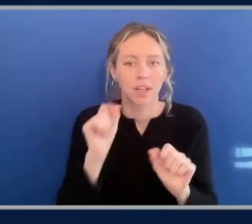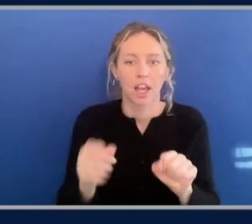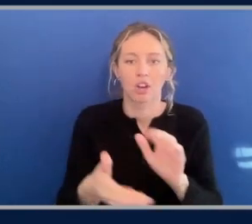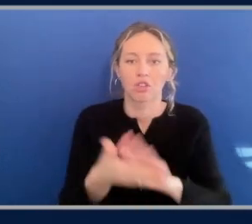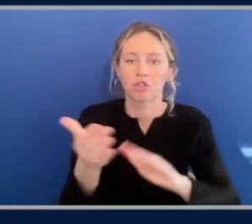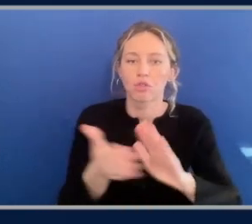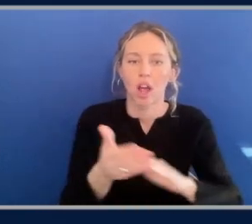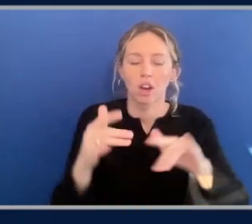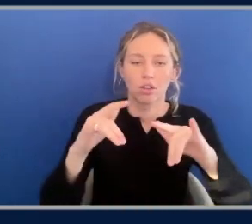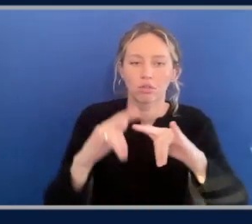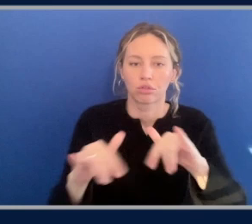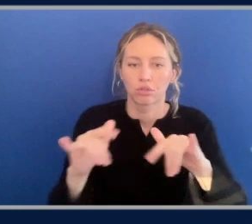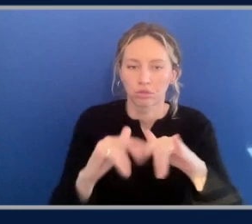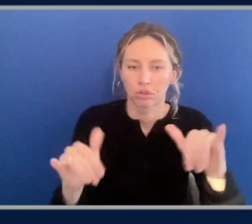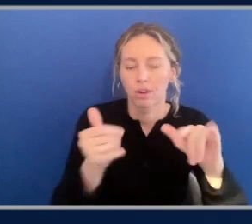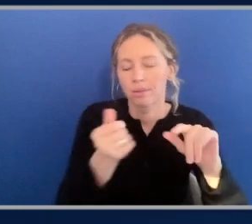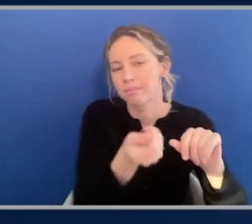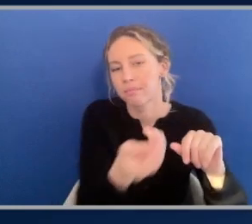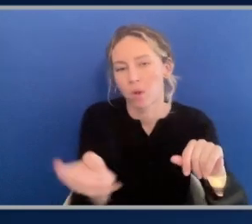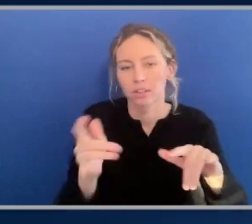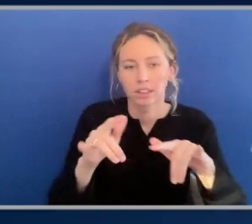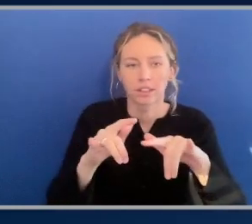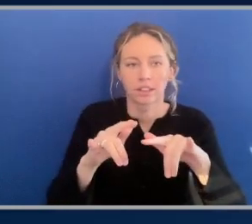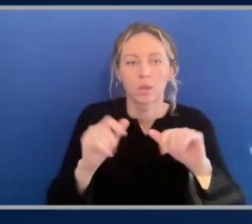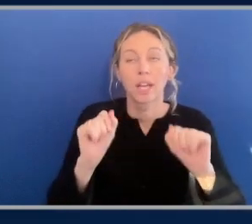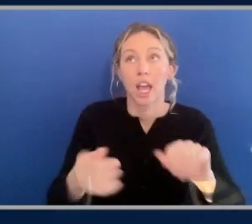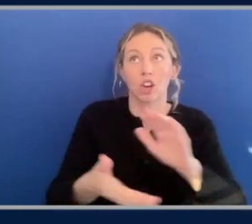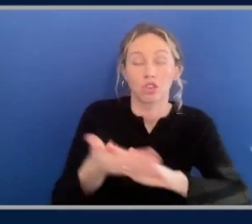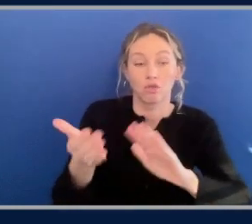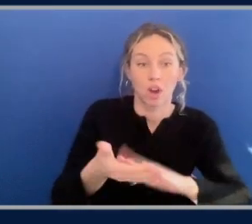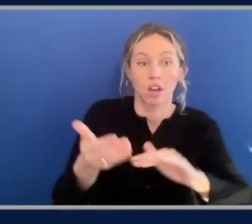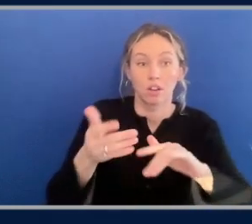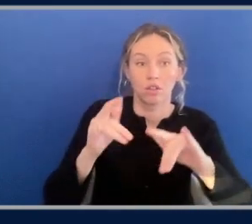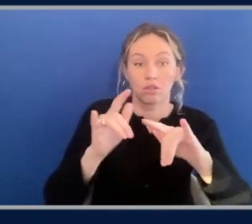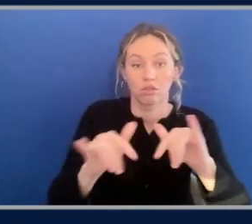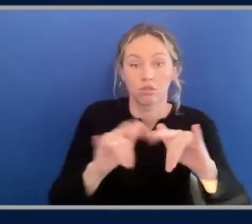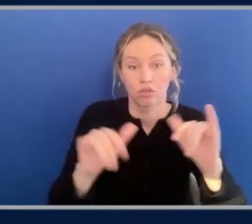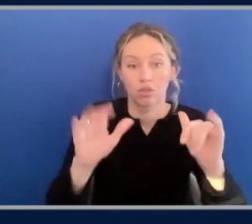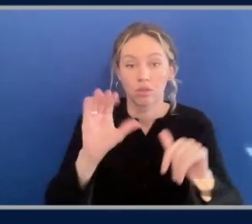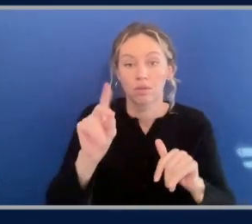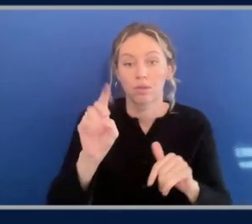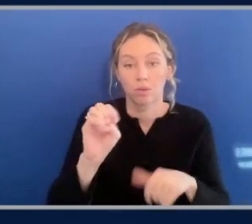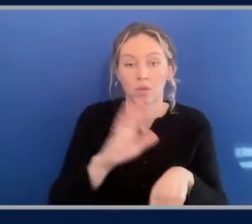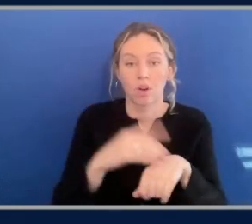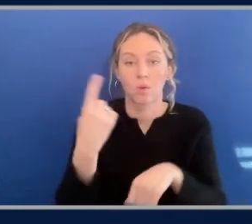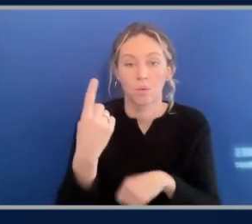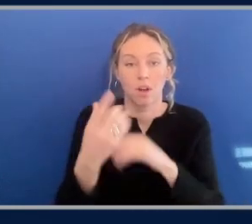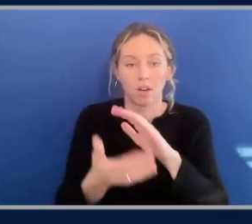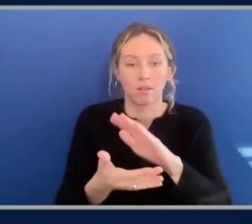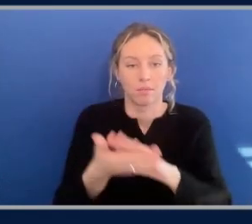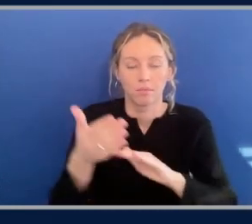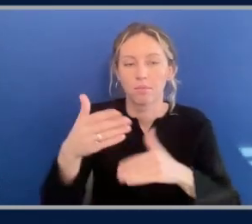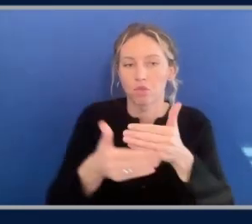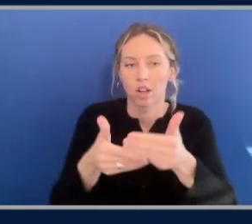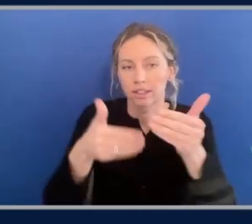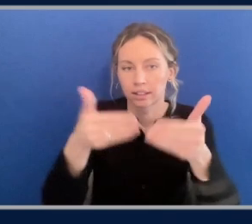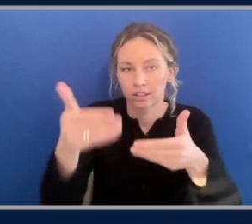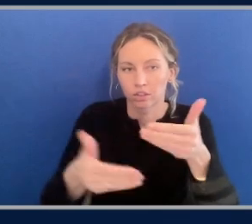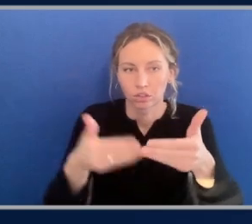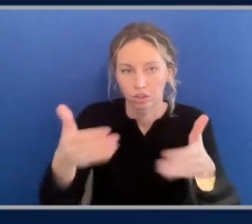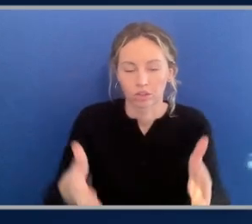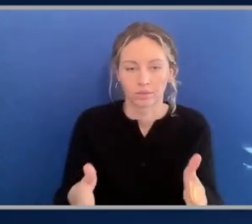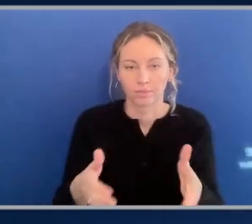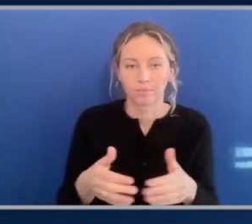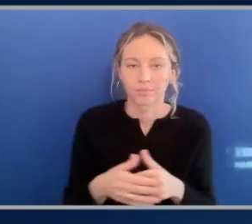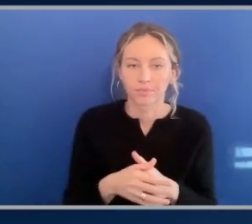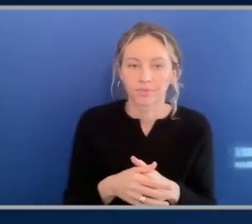concurrent process. I'm sorry, it allows us to run concurrent code on one processor at a time. By the way, kudos to you for pronouncing Tokayo